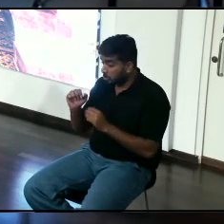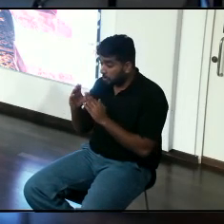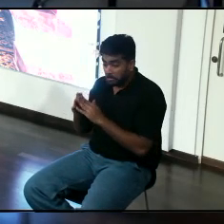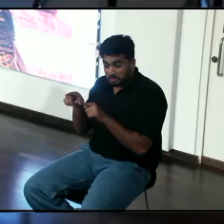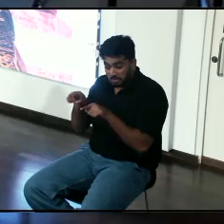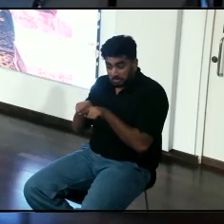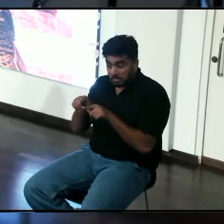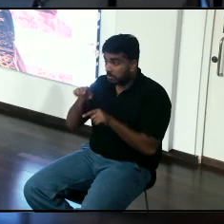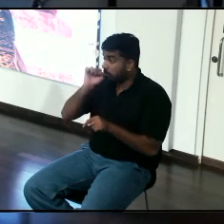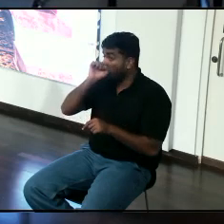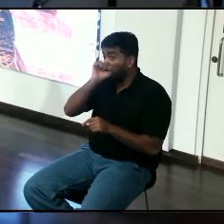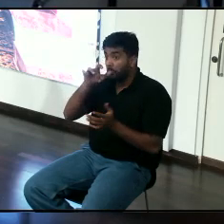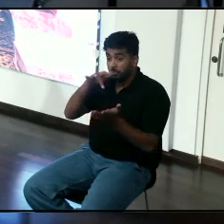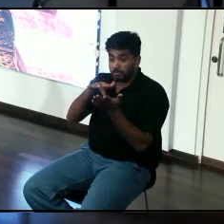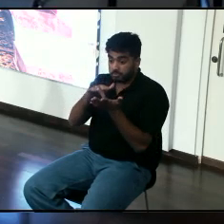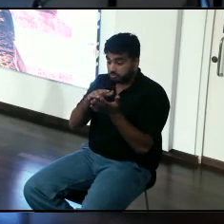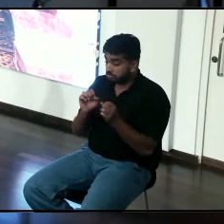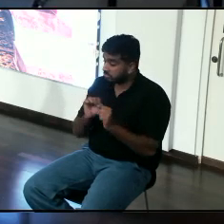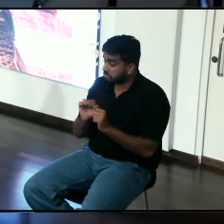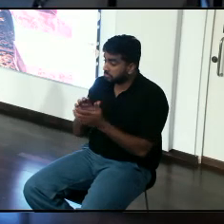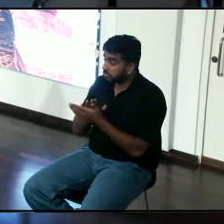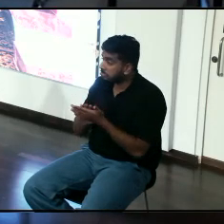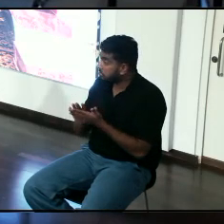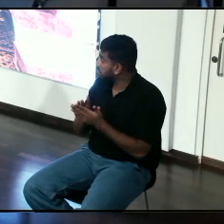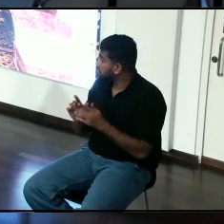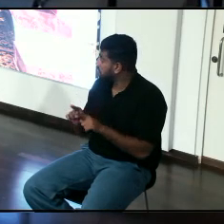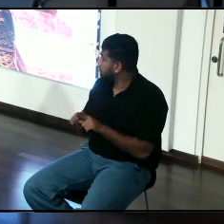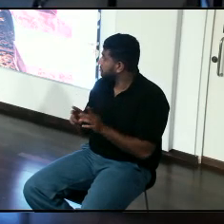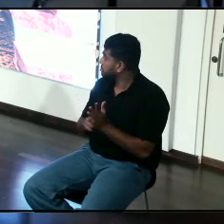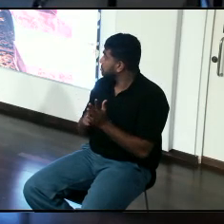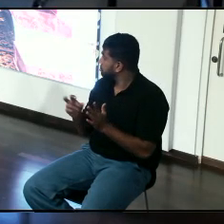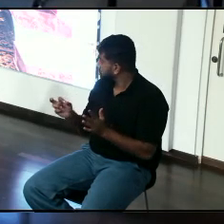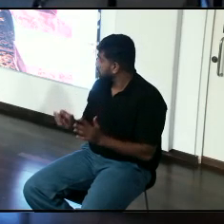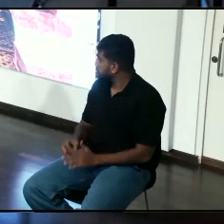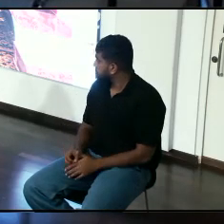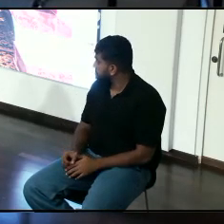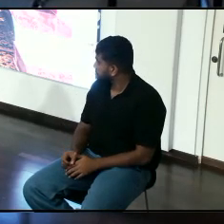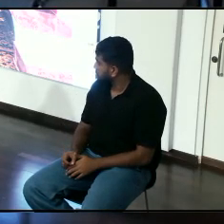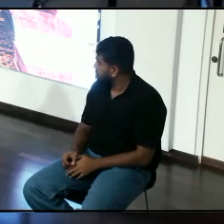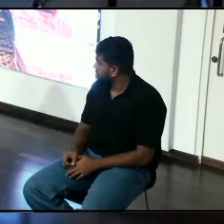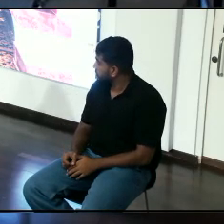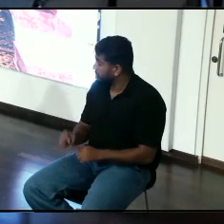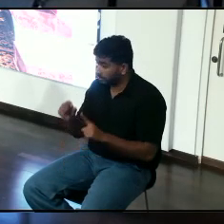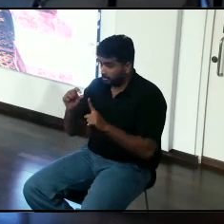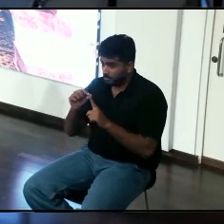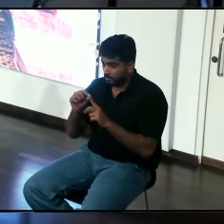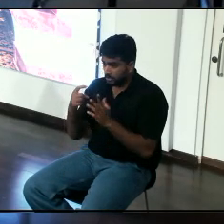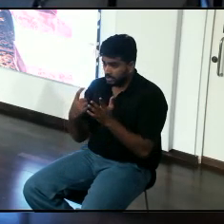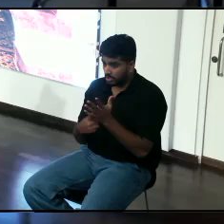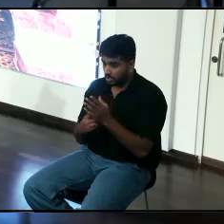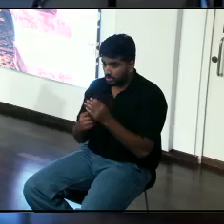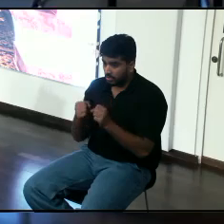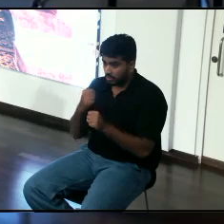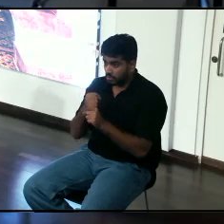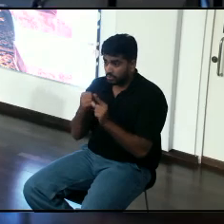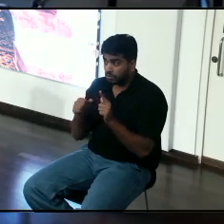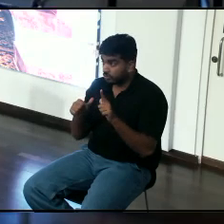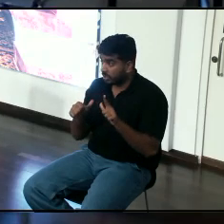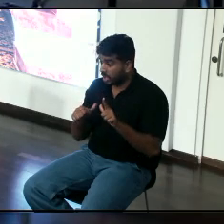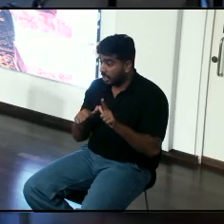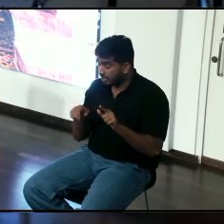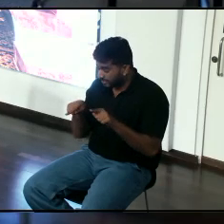this in Portugal, right? And there are no homes in Portugal, in this style of architecture. So